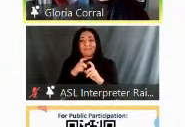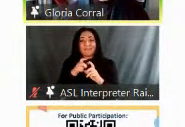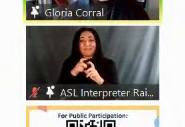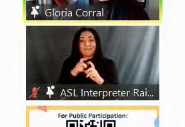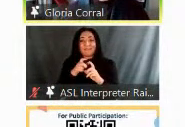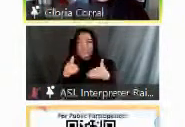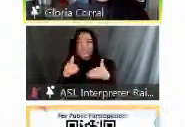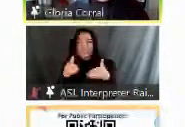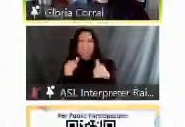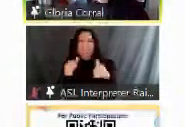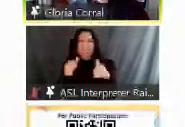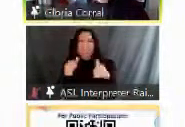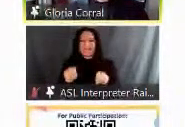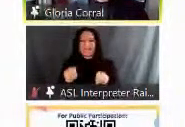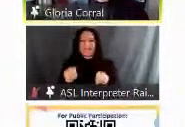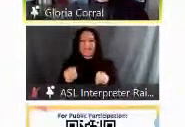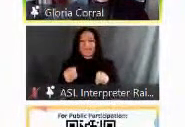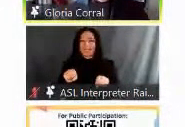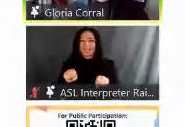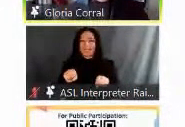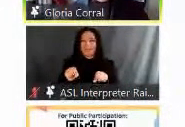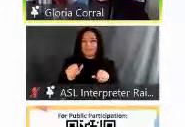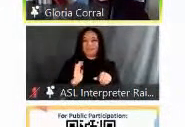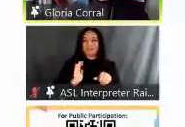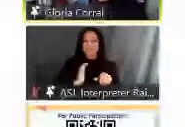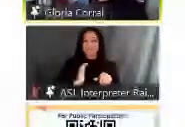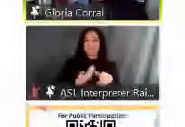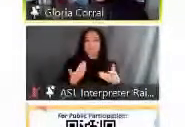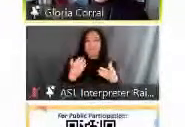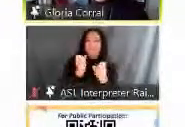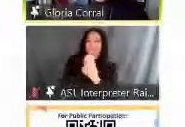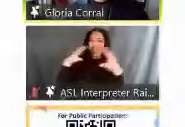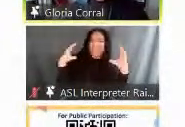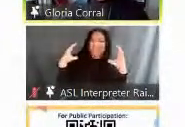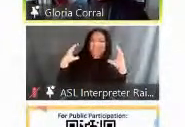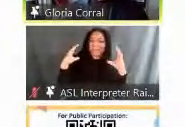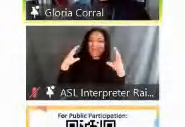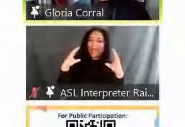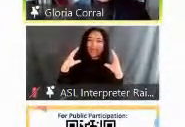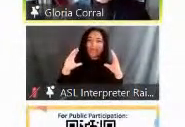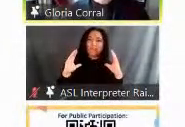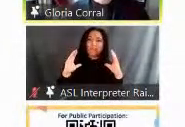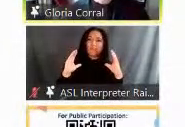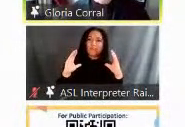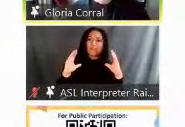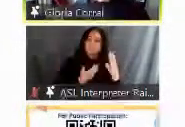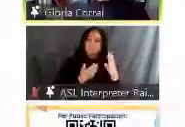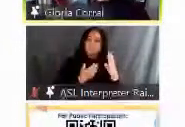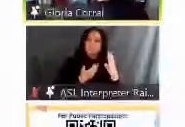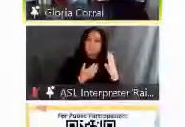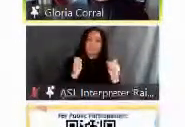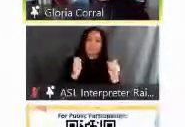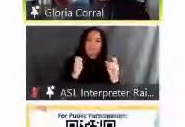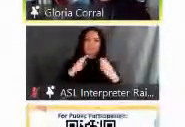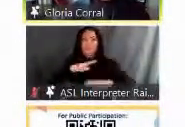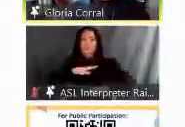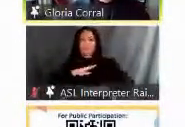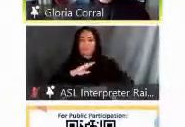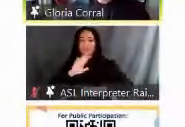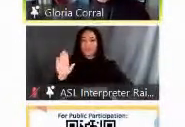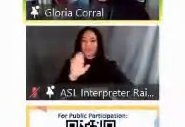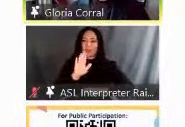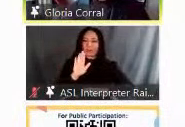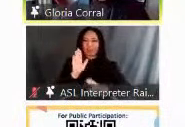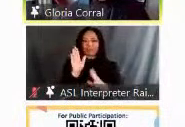us to imagine a system that is equitable and able to meet the aspirations and the dreams of families for their children. A mixed delivery system